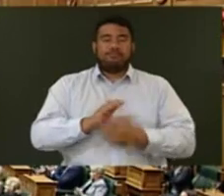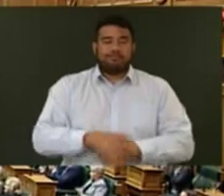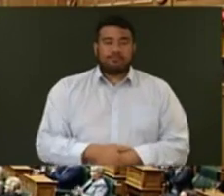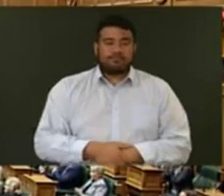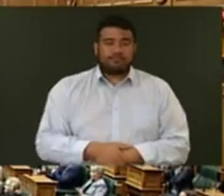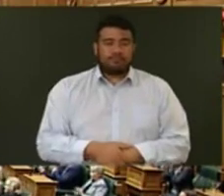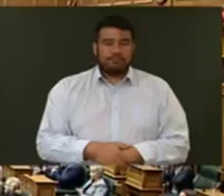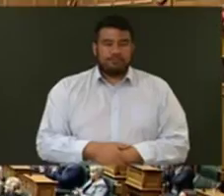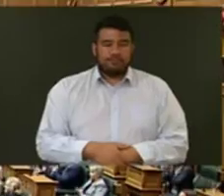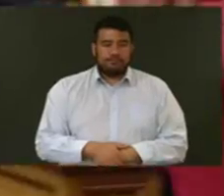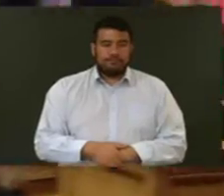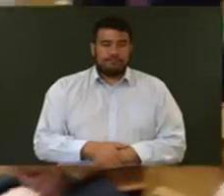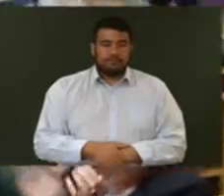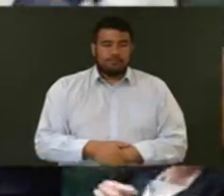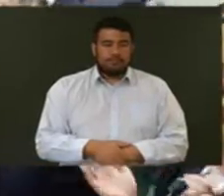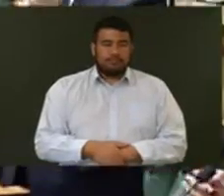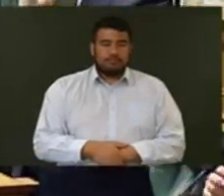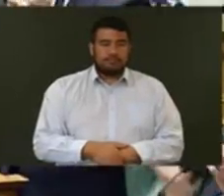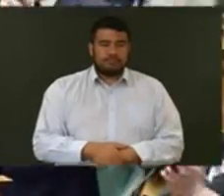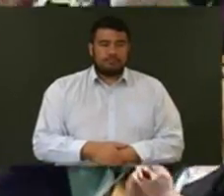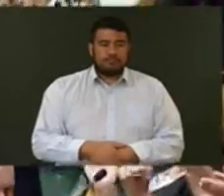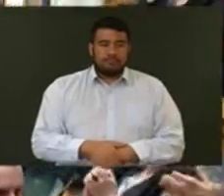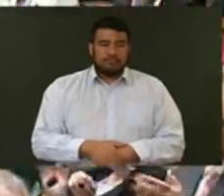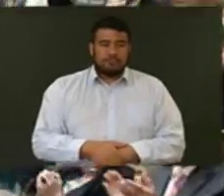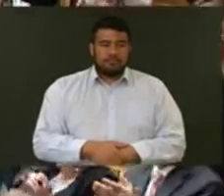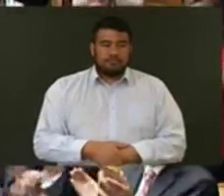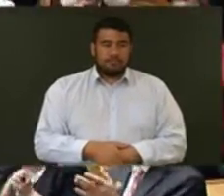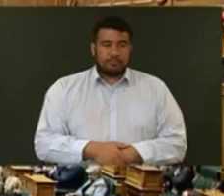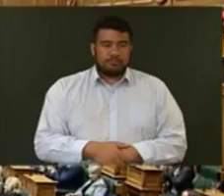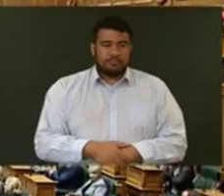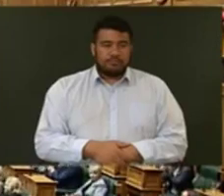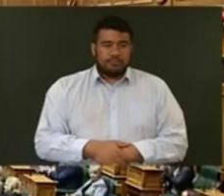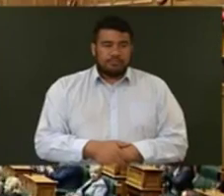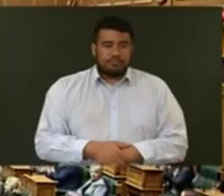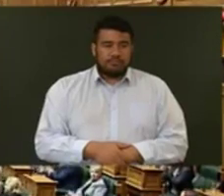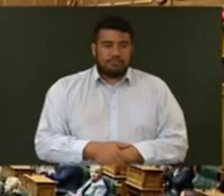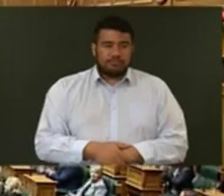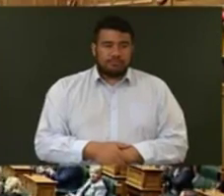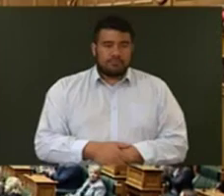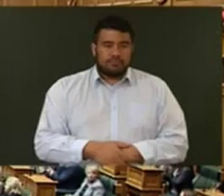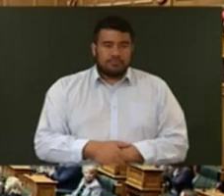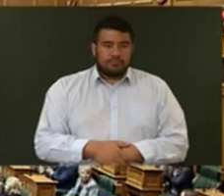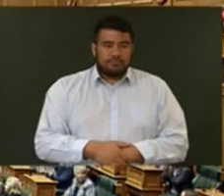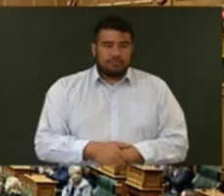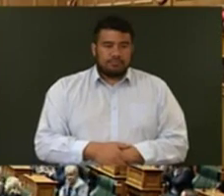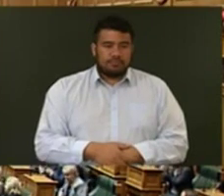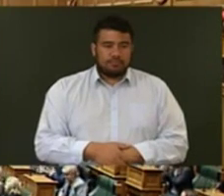Trevor Mallard, hei māngai o te whare. Ko tahirau, 20 ngā kai tōrangapū I tuku oati I te